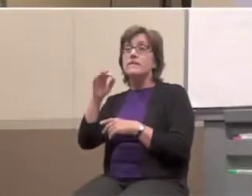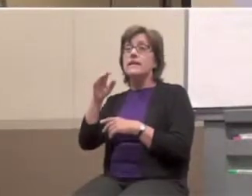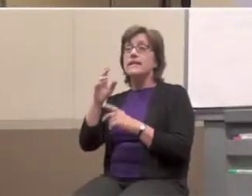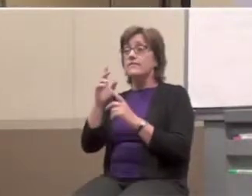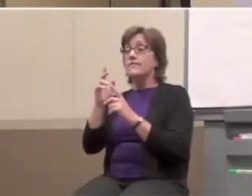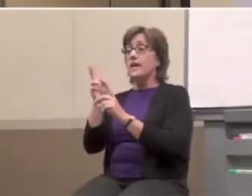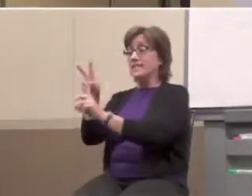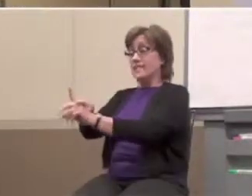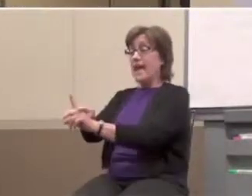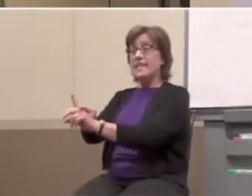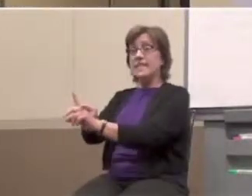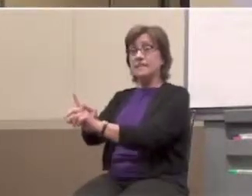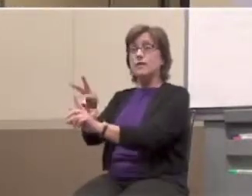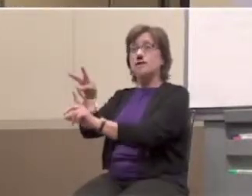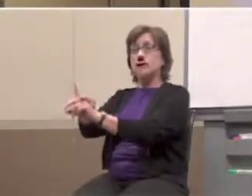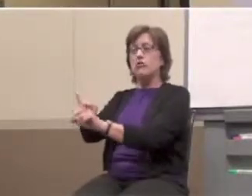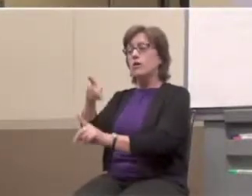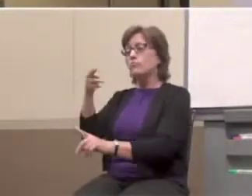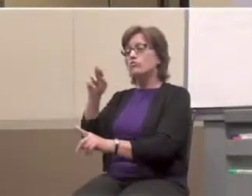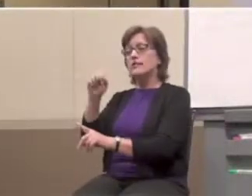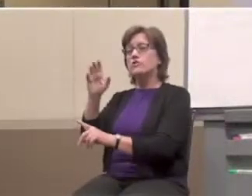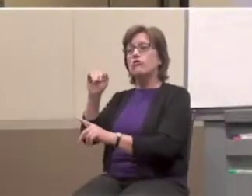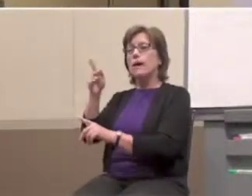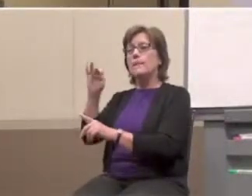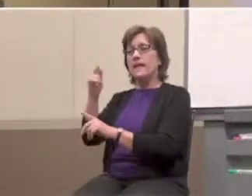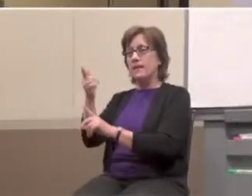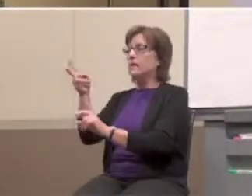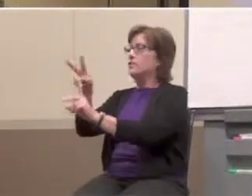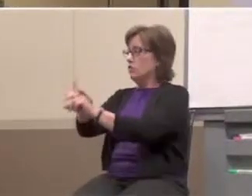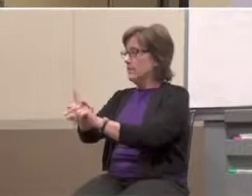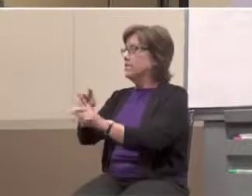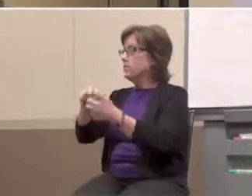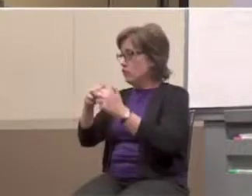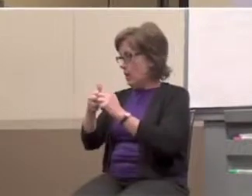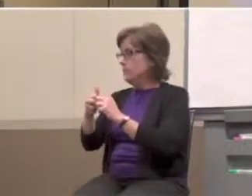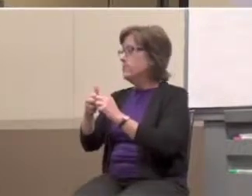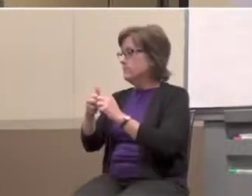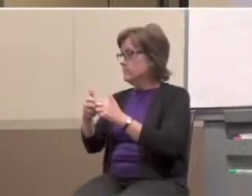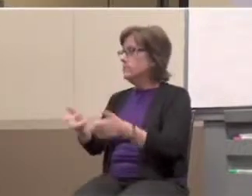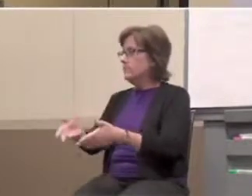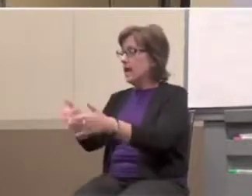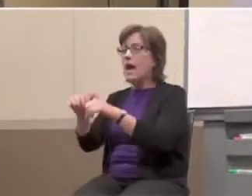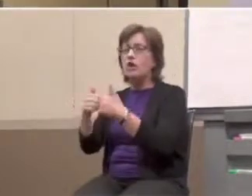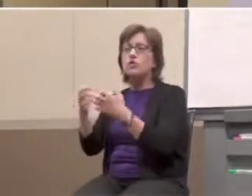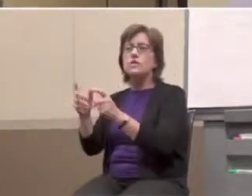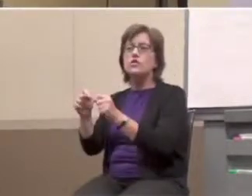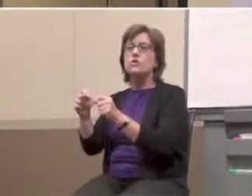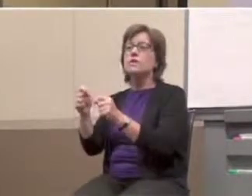for your child in one situation and how you would implement that. Go ahead.